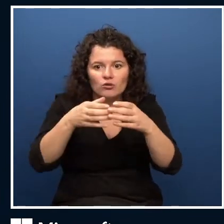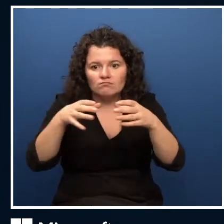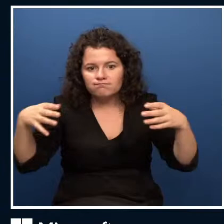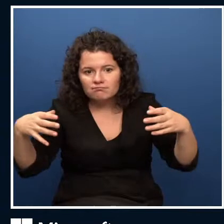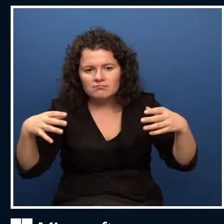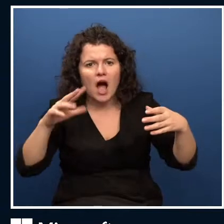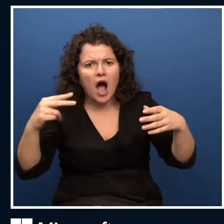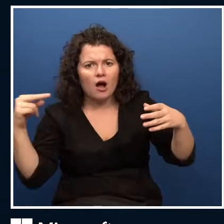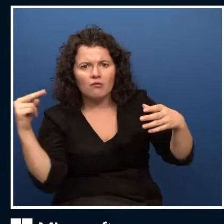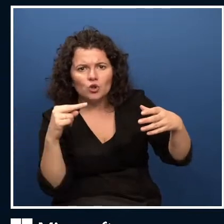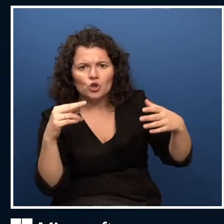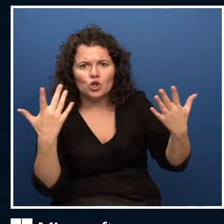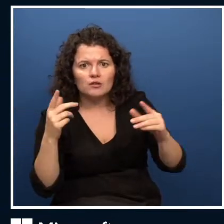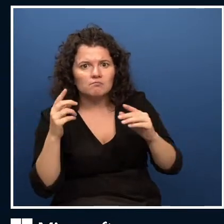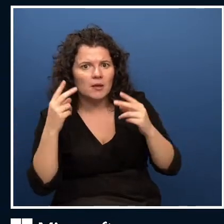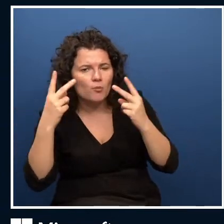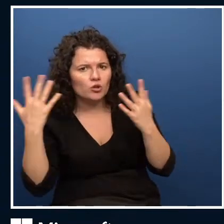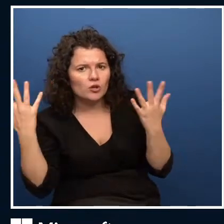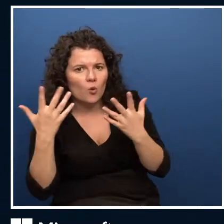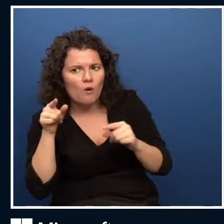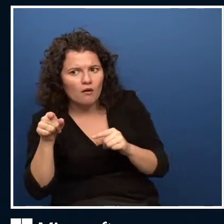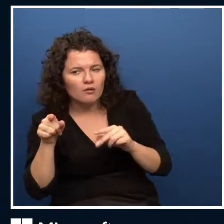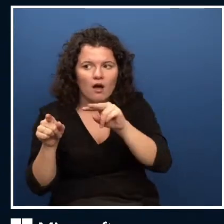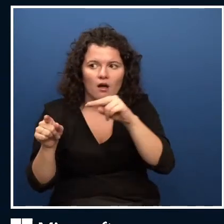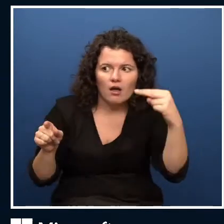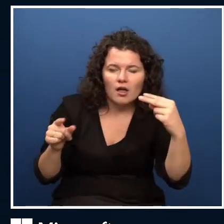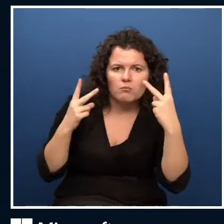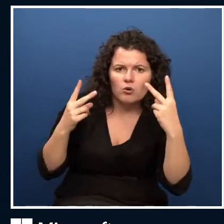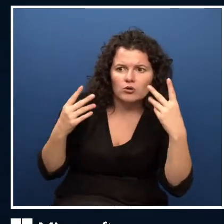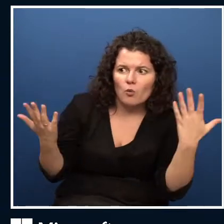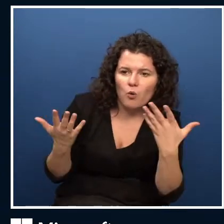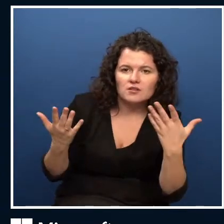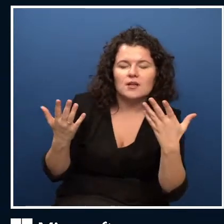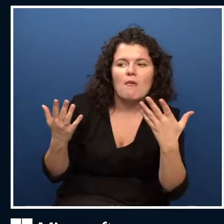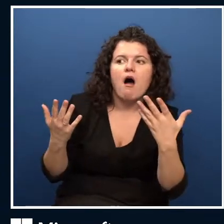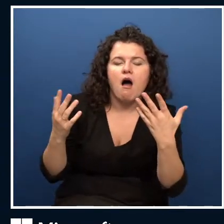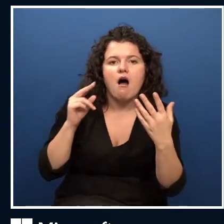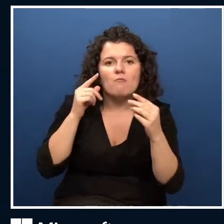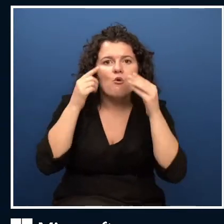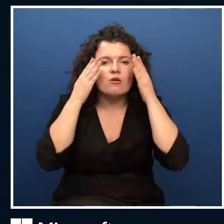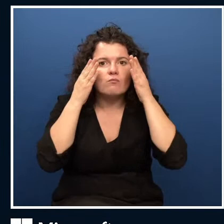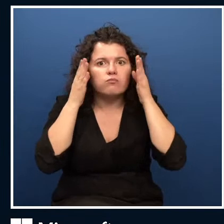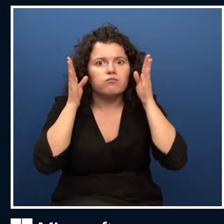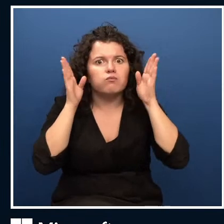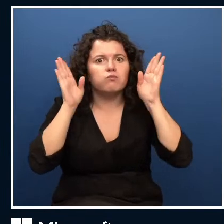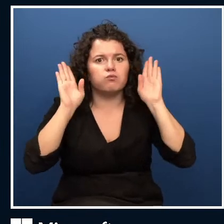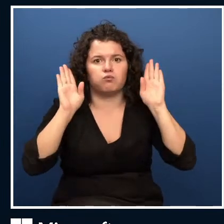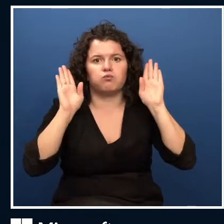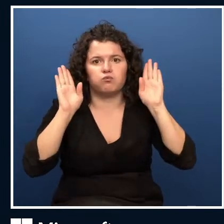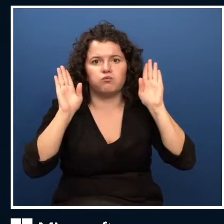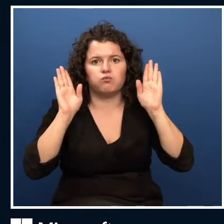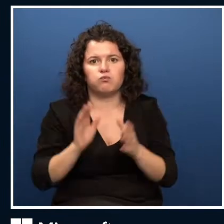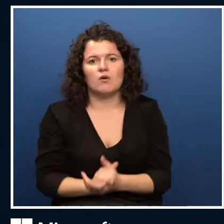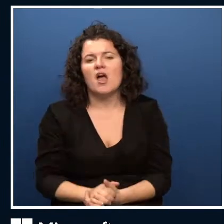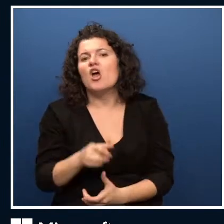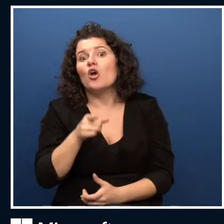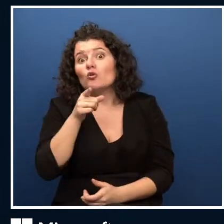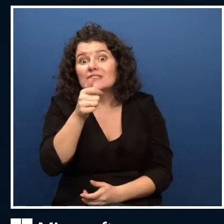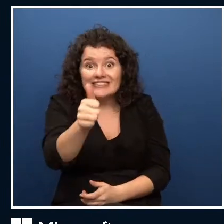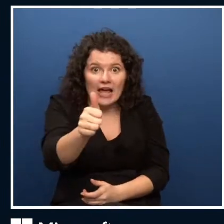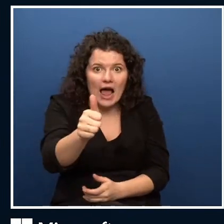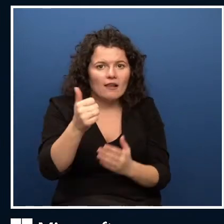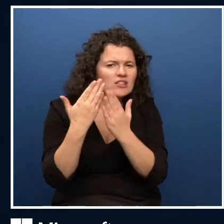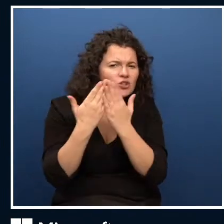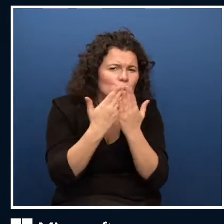learning opportunities as a student, or even if you're just starting, it definitely gives you the exposure, or even if you have started, you can see how to